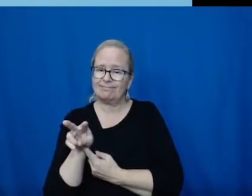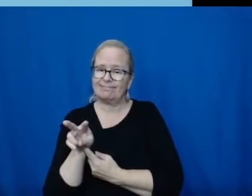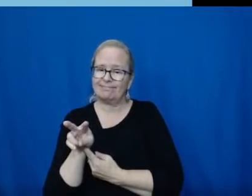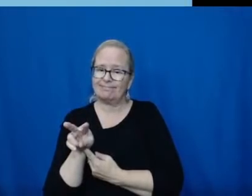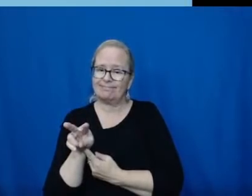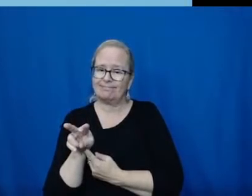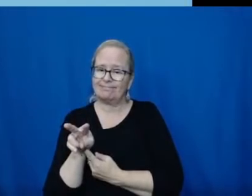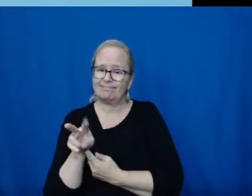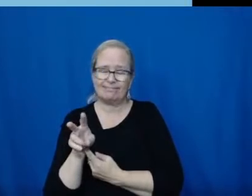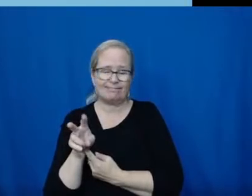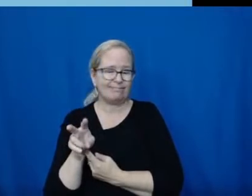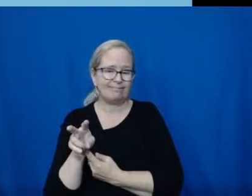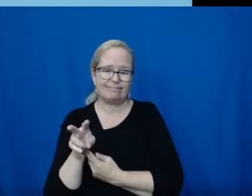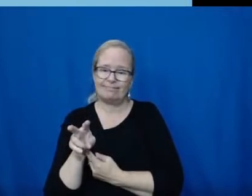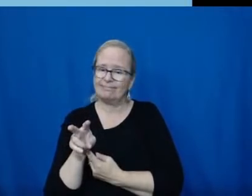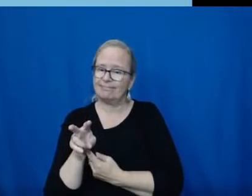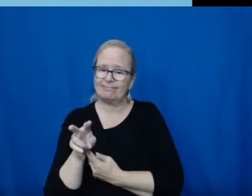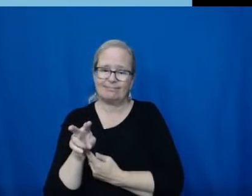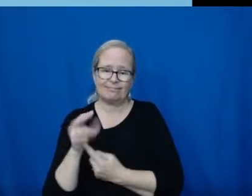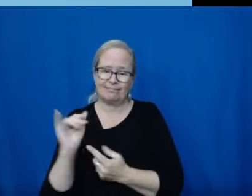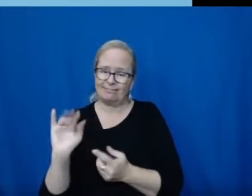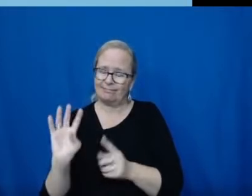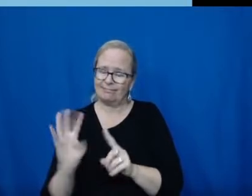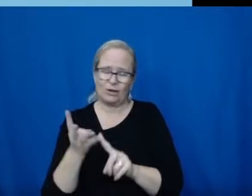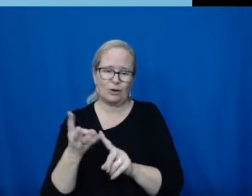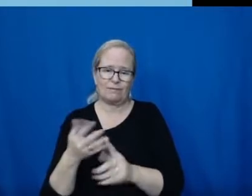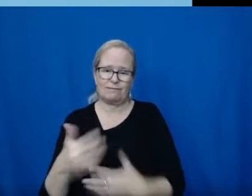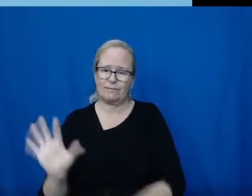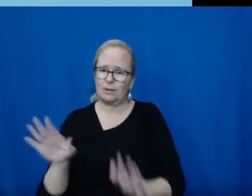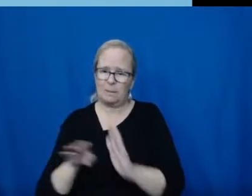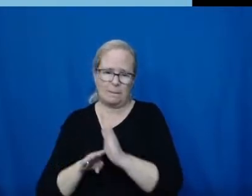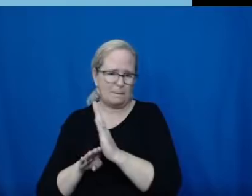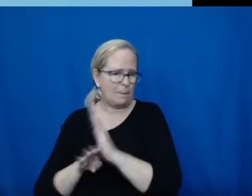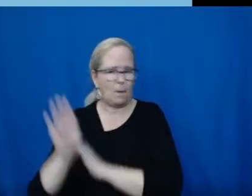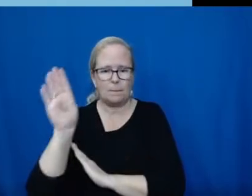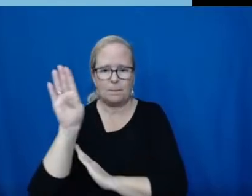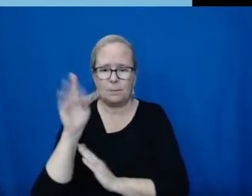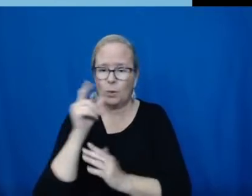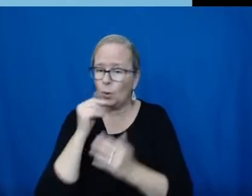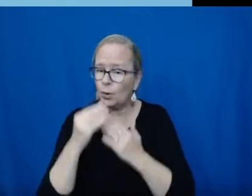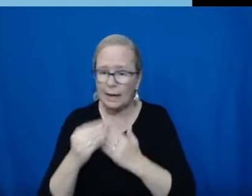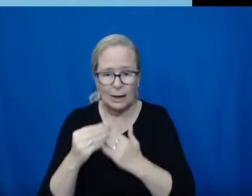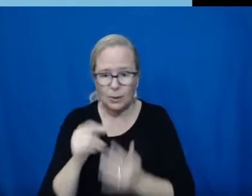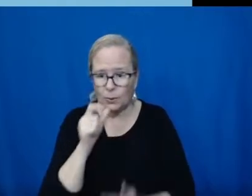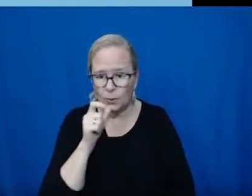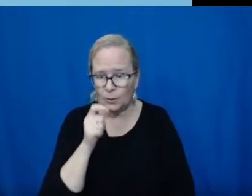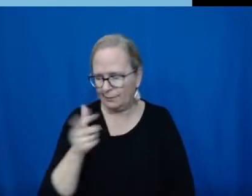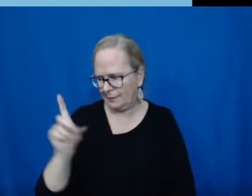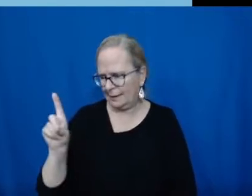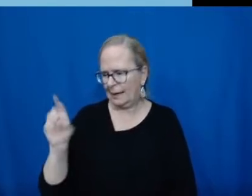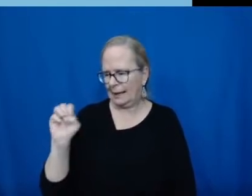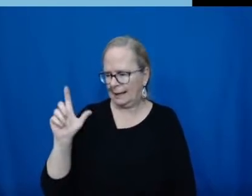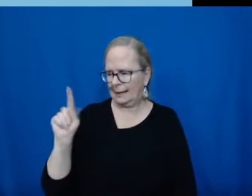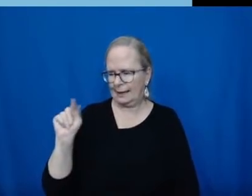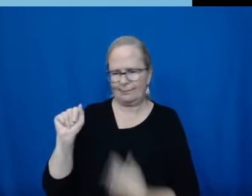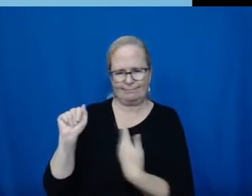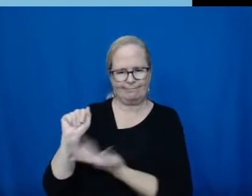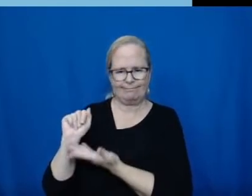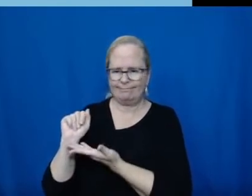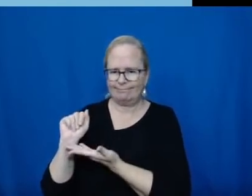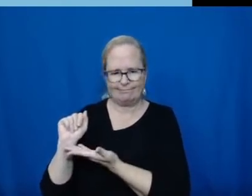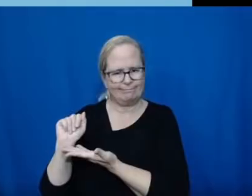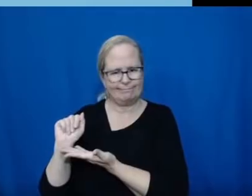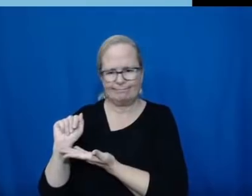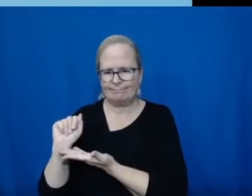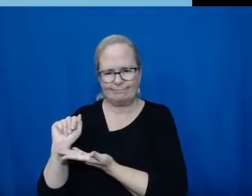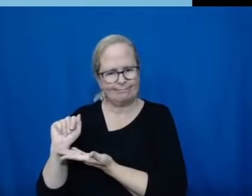initiate firebreak, like today, then we could get halving time of 4 to 6 days, which means that in 10 days we